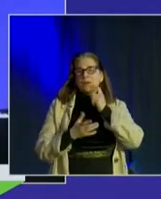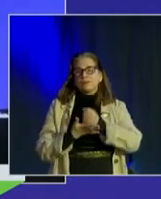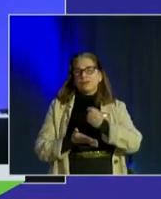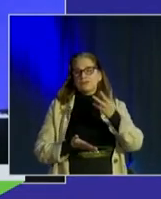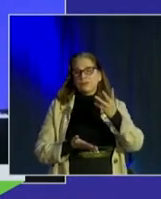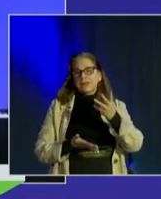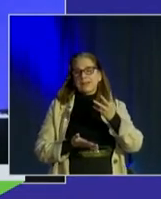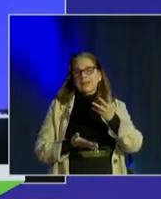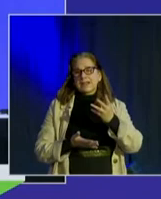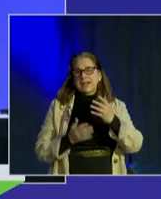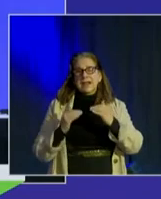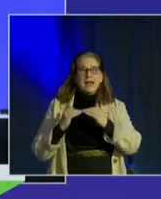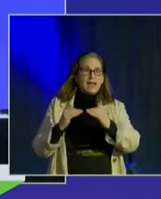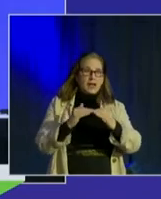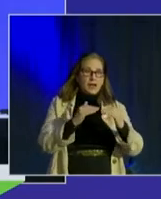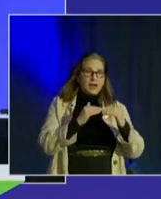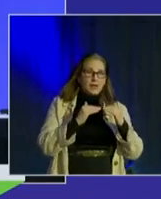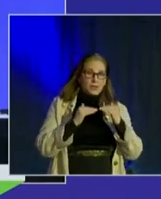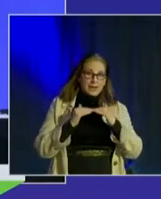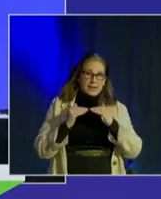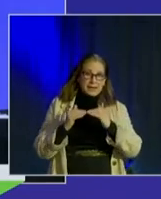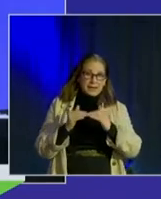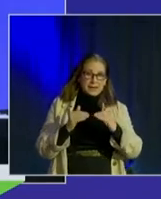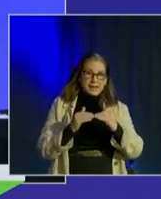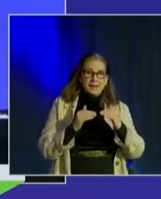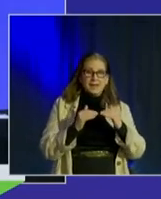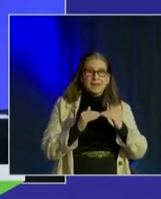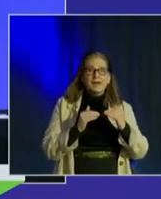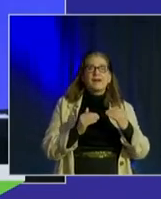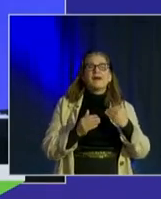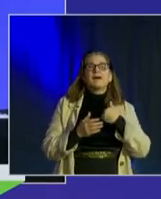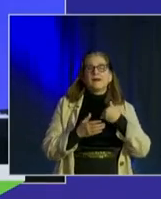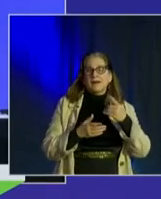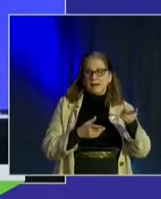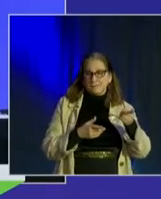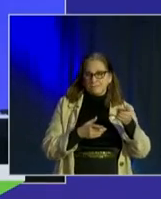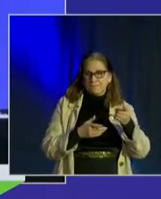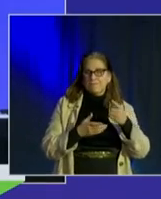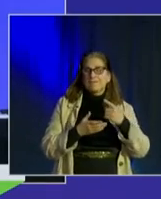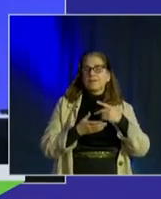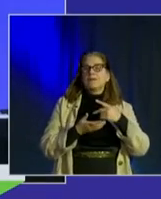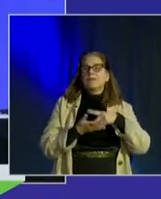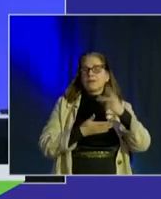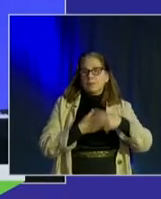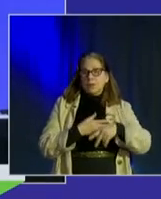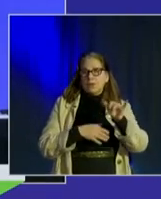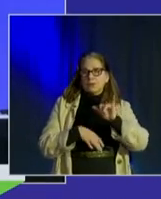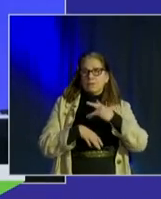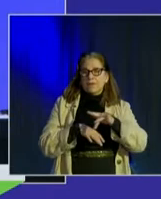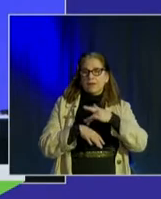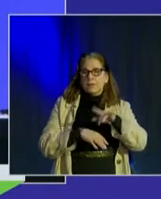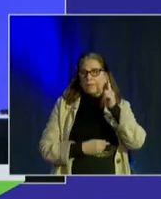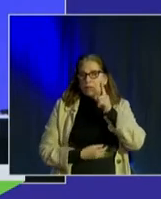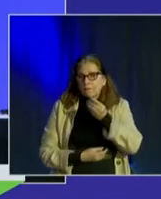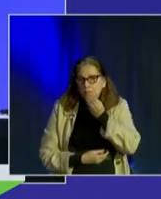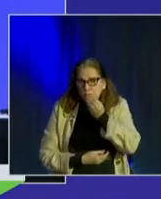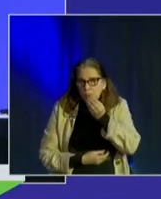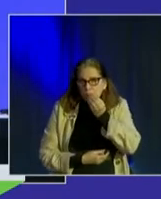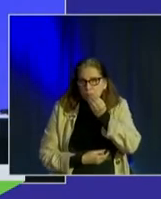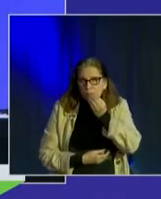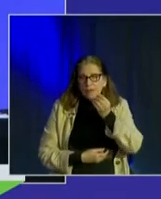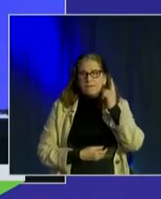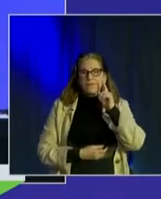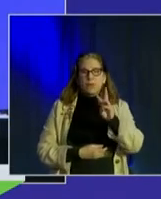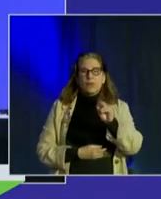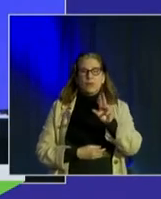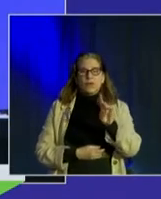has done and her continued commitment to creating more food access points in Wards 7 and 8. And DEMPED, the agency